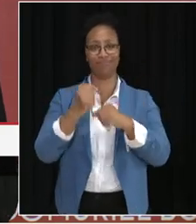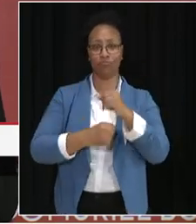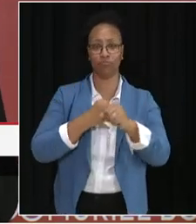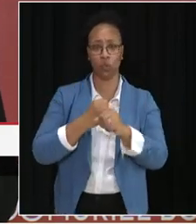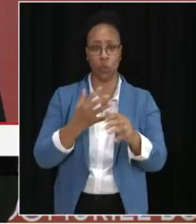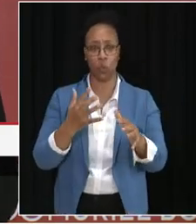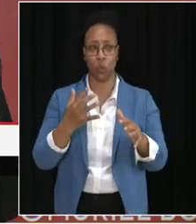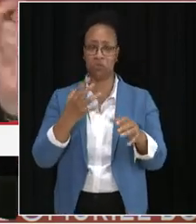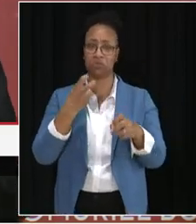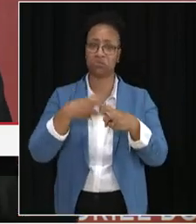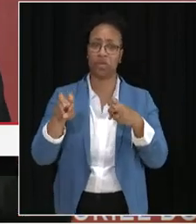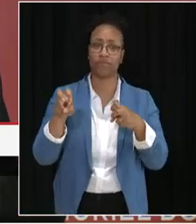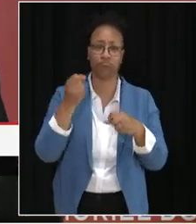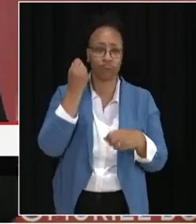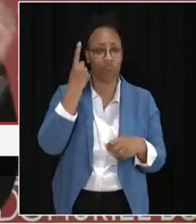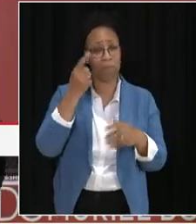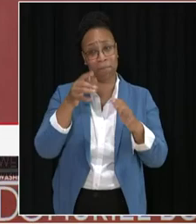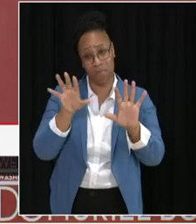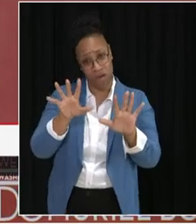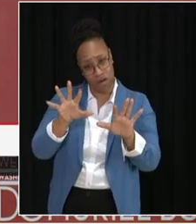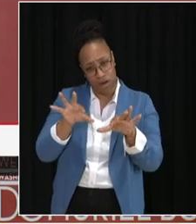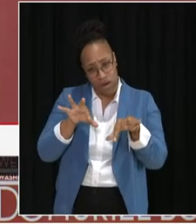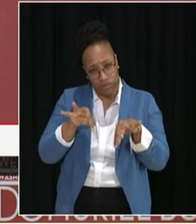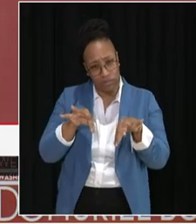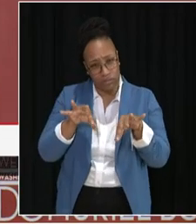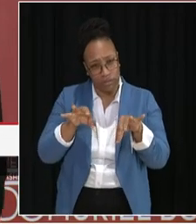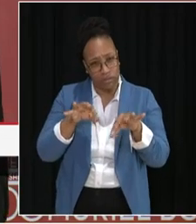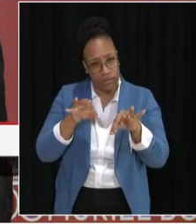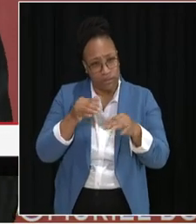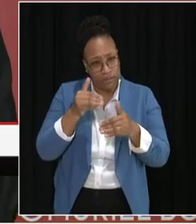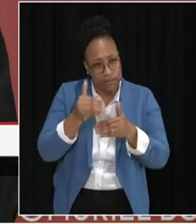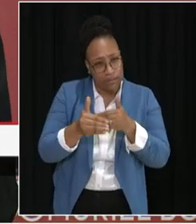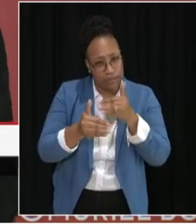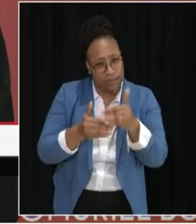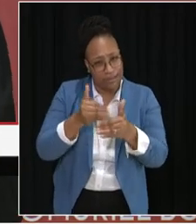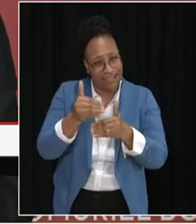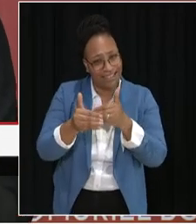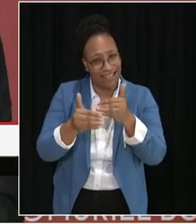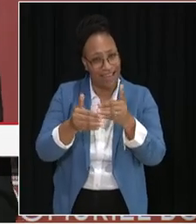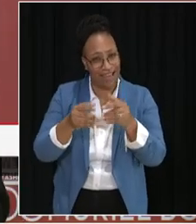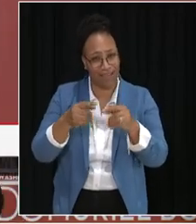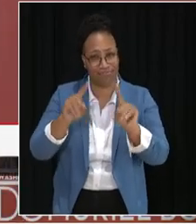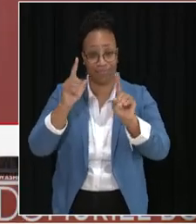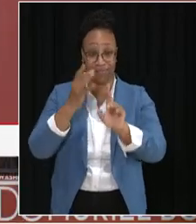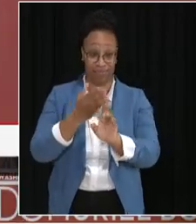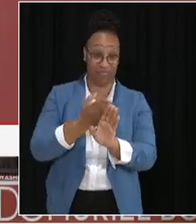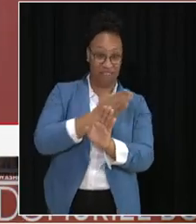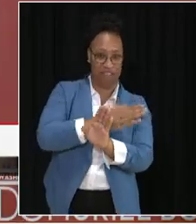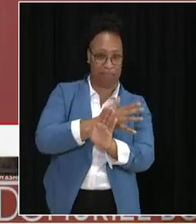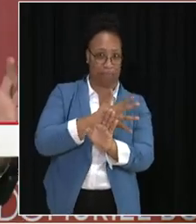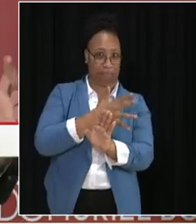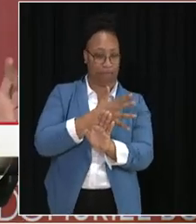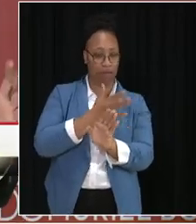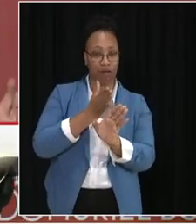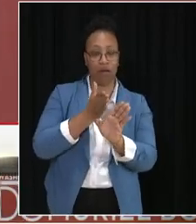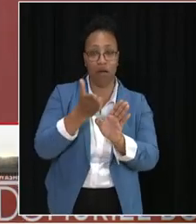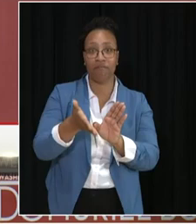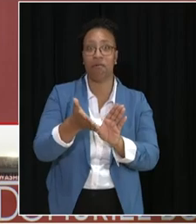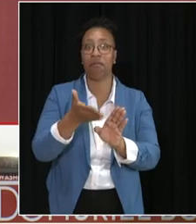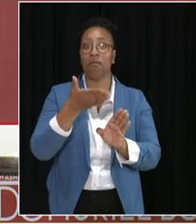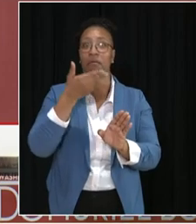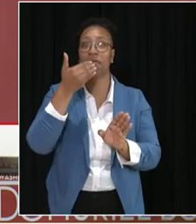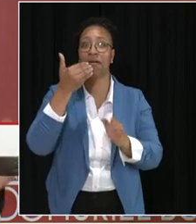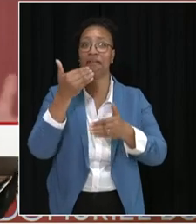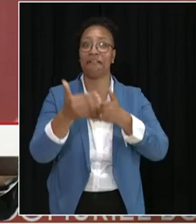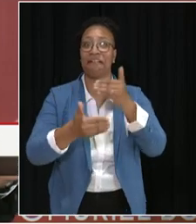than ever before or after. So it's a wonderful time to learn and a very difficult time to